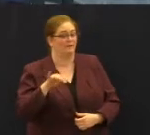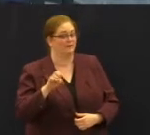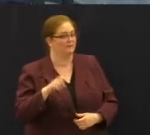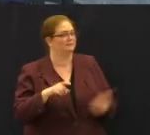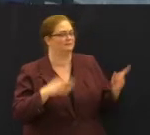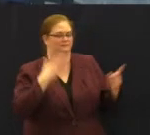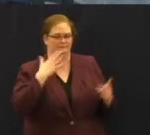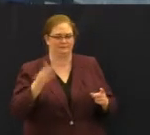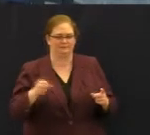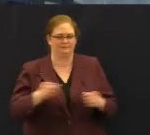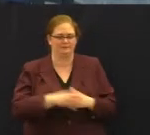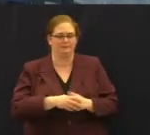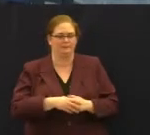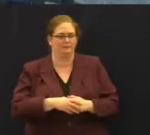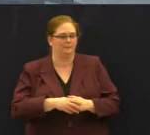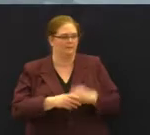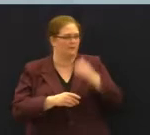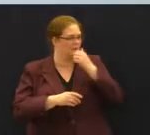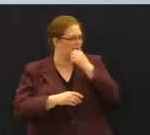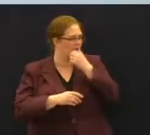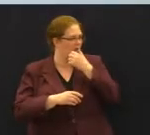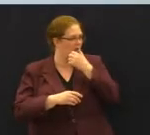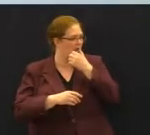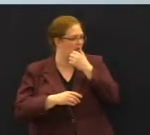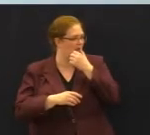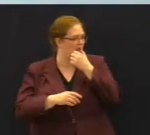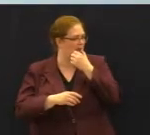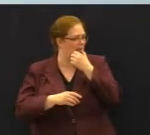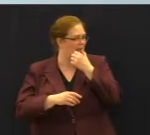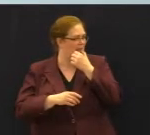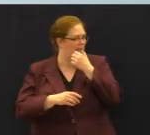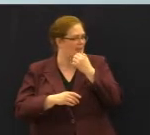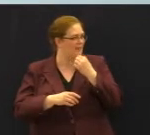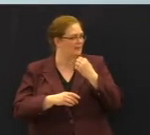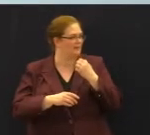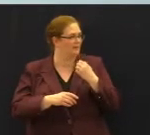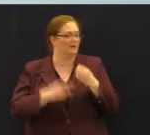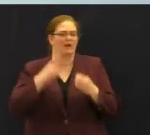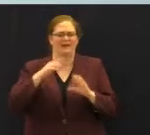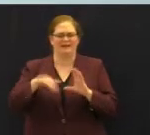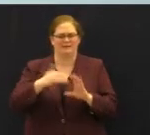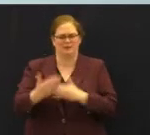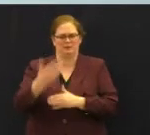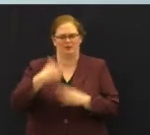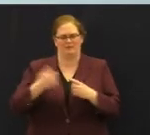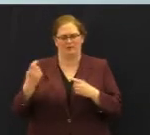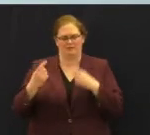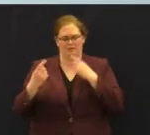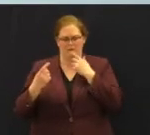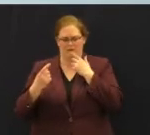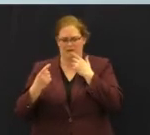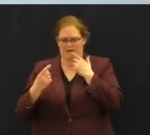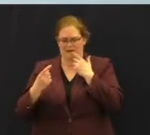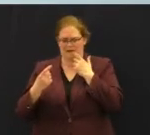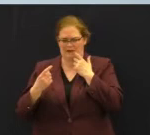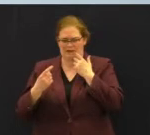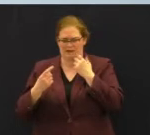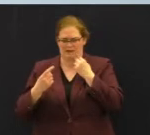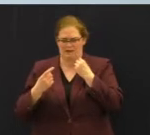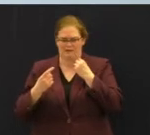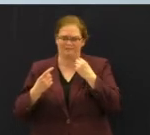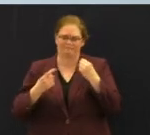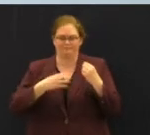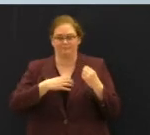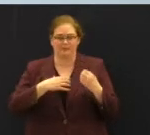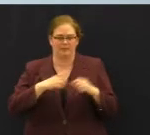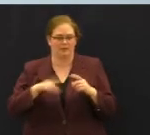you. I wanted to talk about, had an email this morning from somebody who wasn't really complaining, but